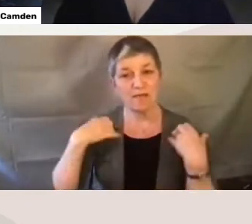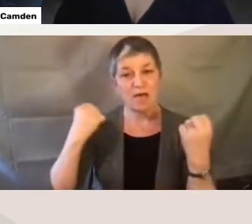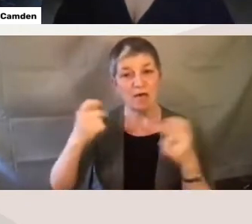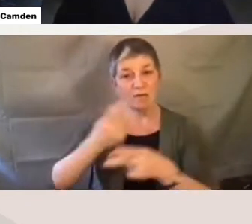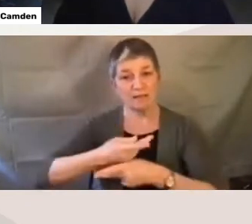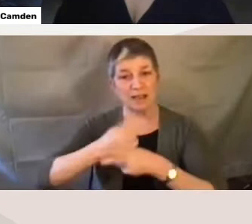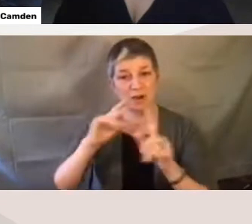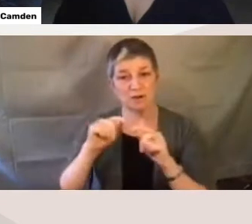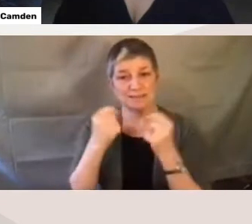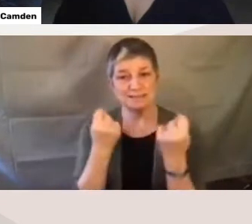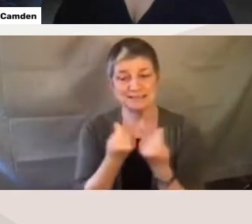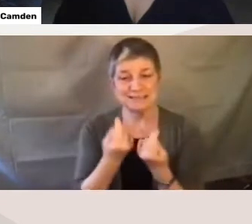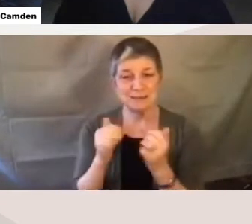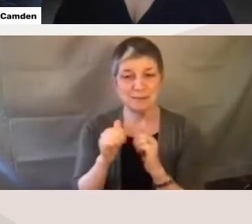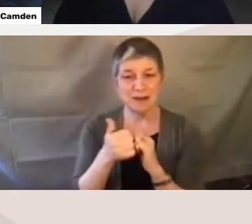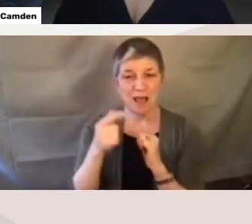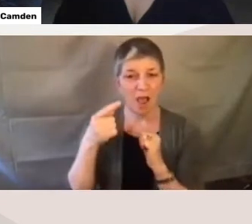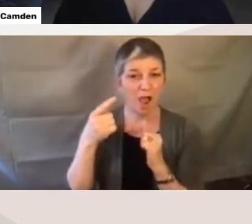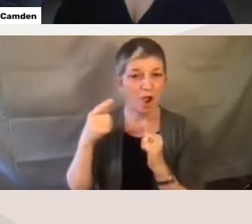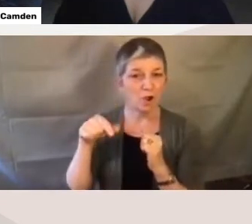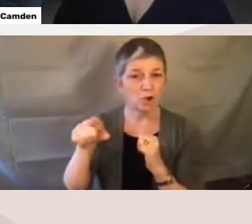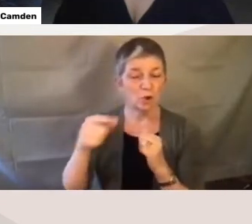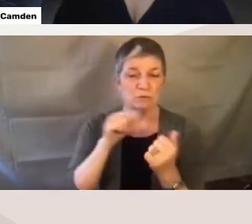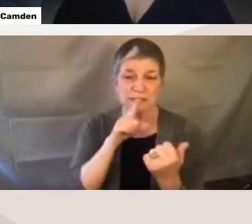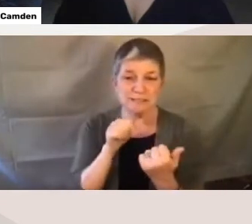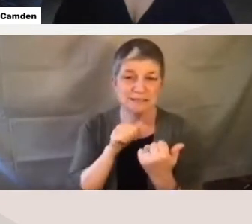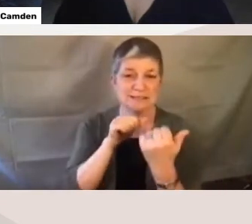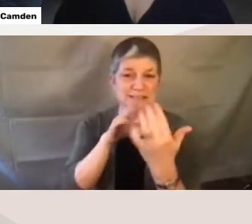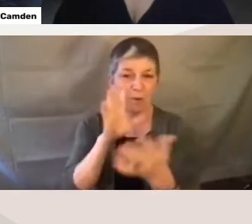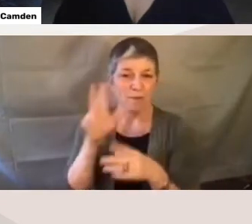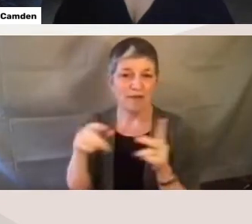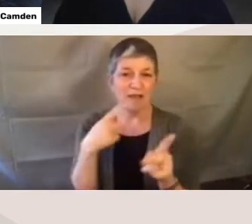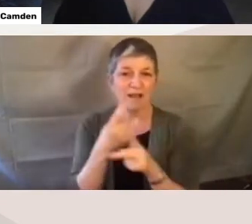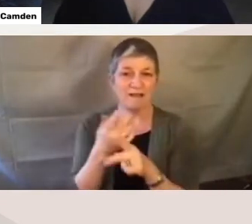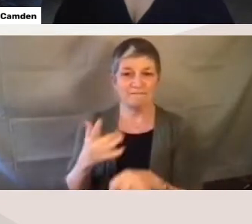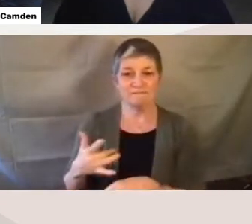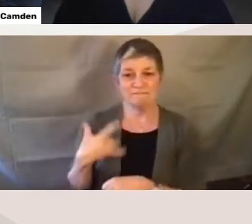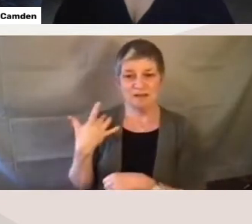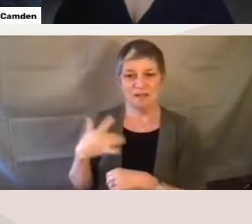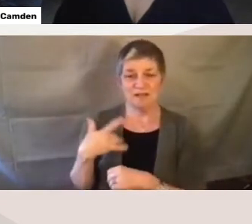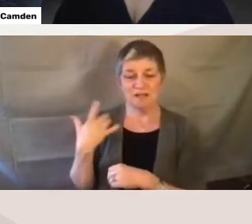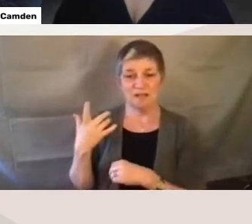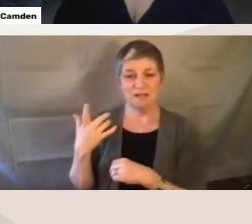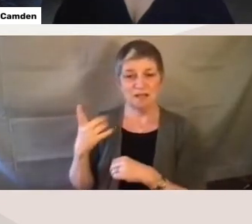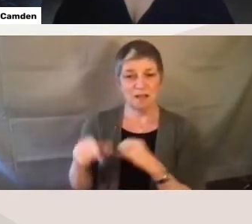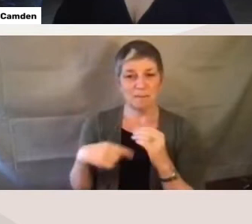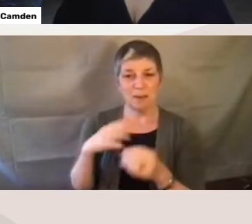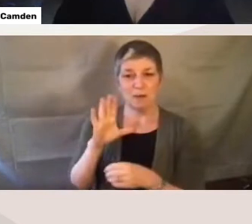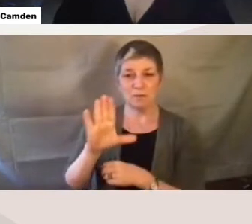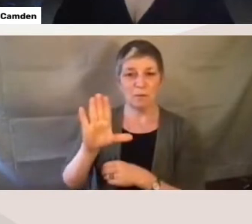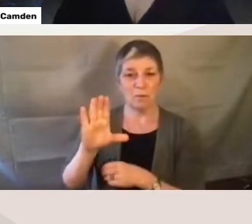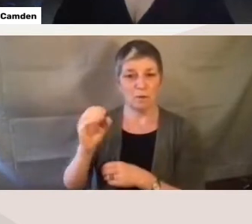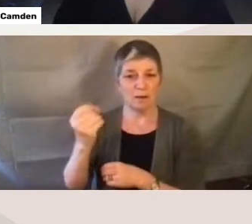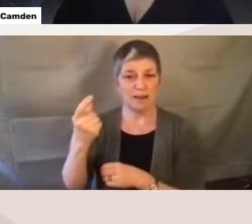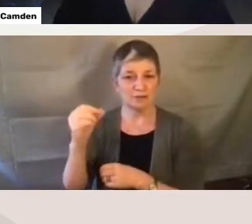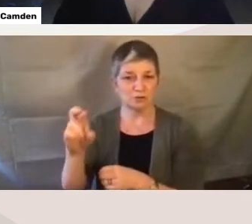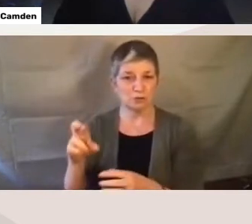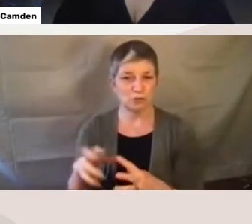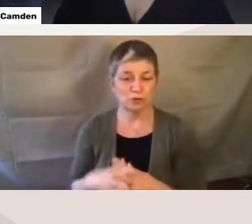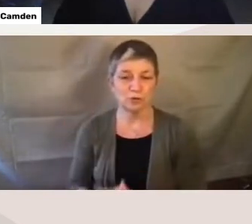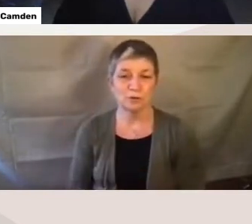team, and how you kind of dealt with that kind of feeling about the cancer.